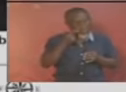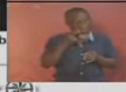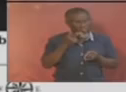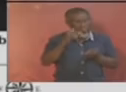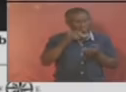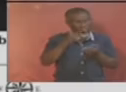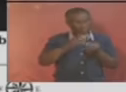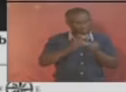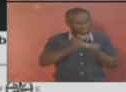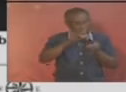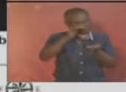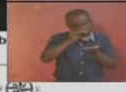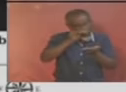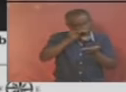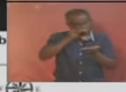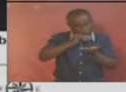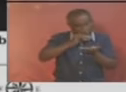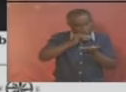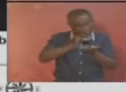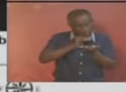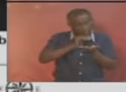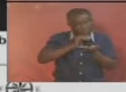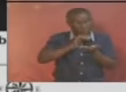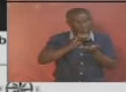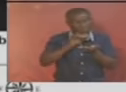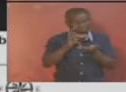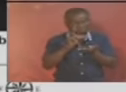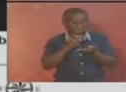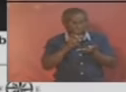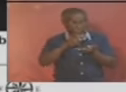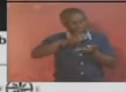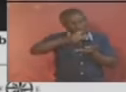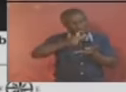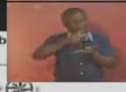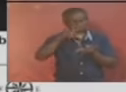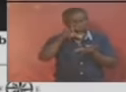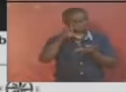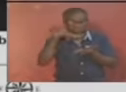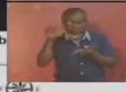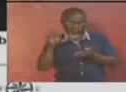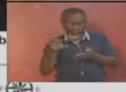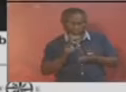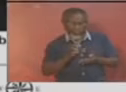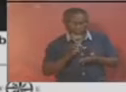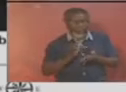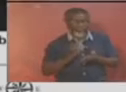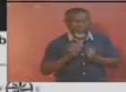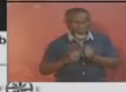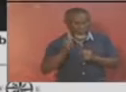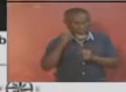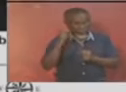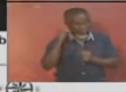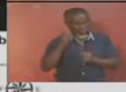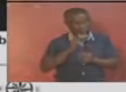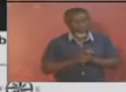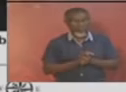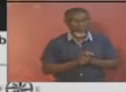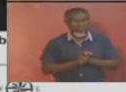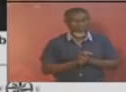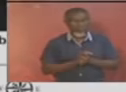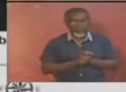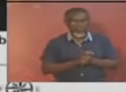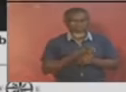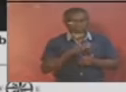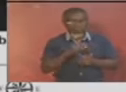now, manifested in the low numbers of new cases per day, low numbers of new cases per community, and also in the low occupancy